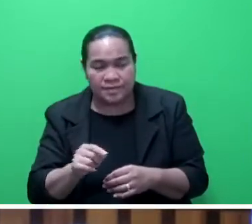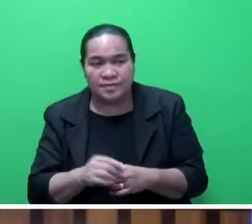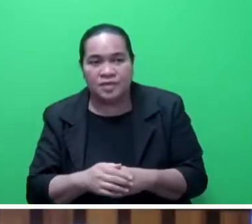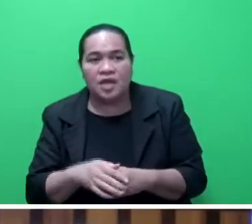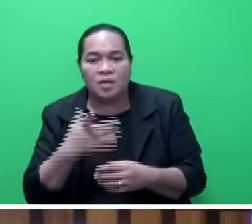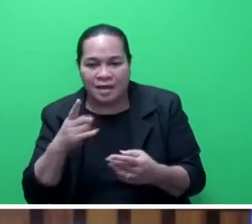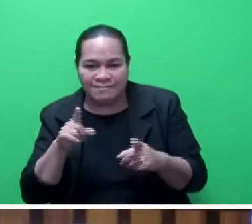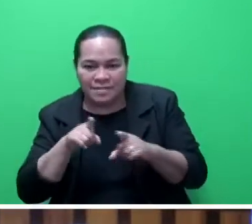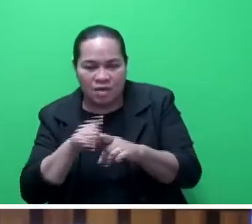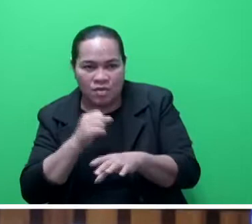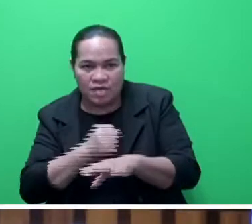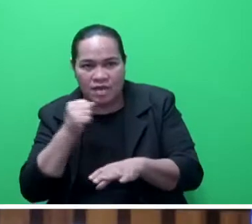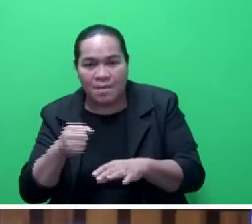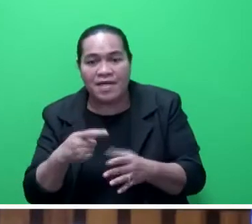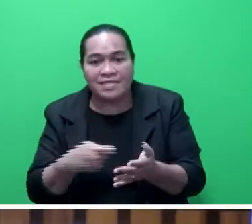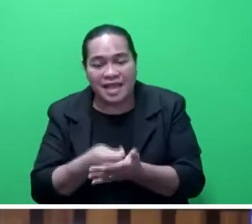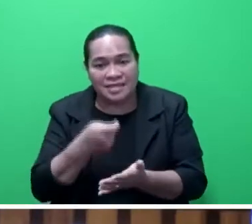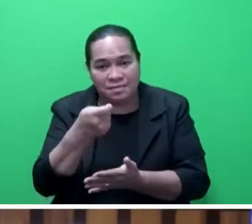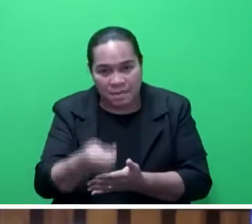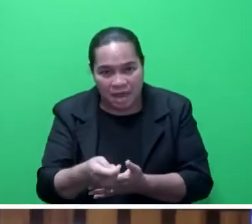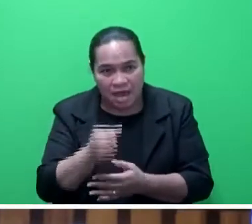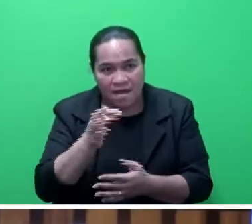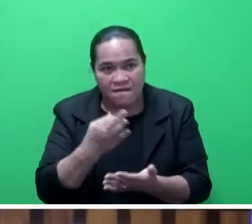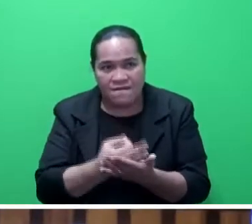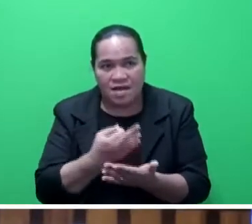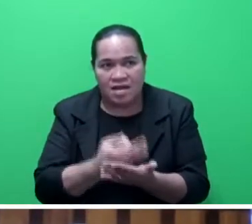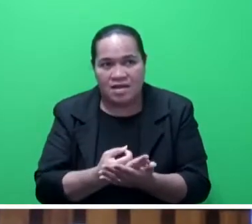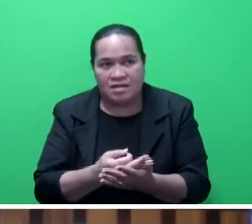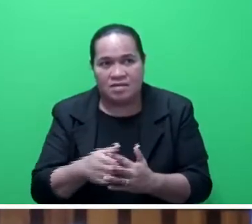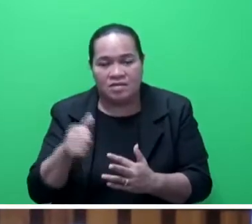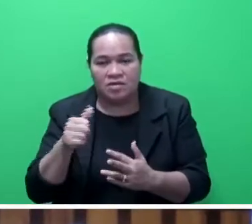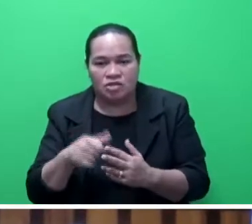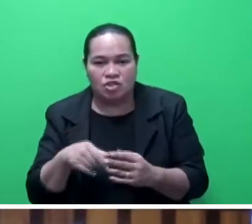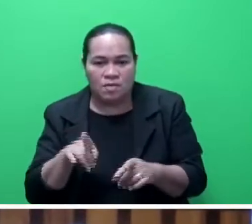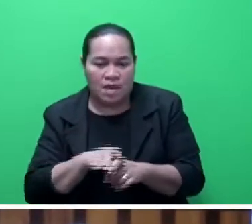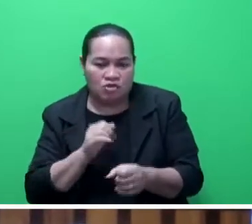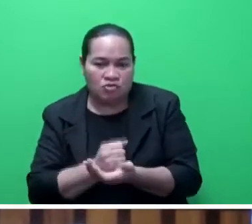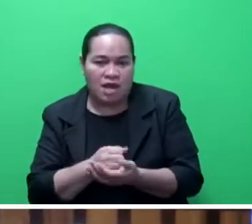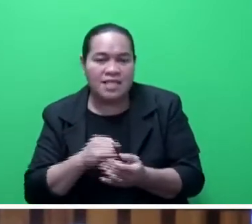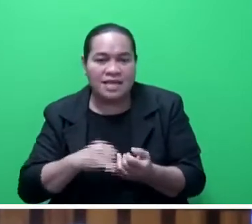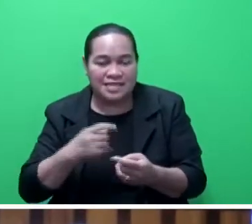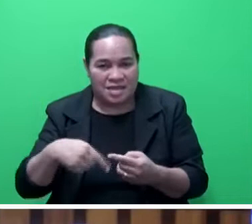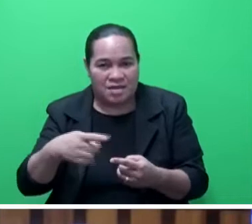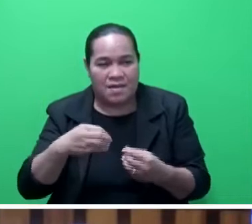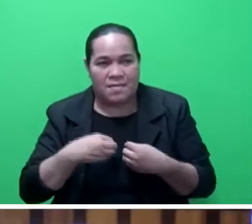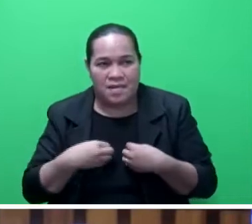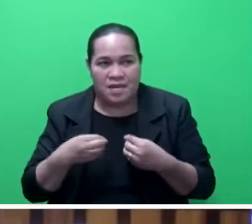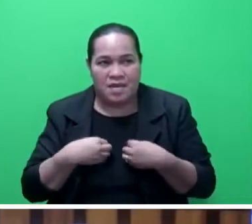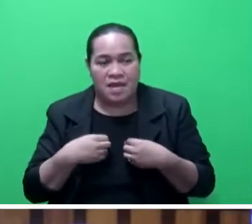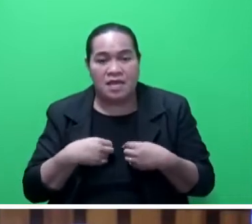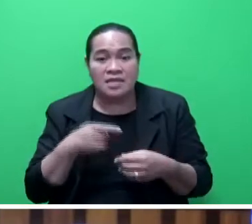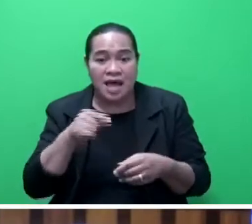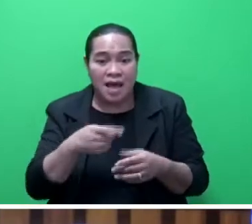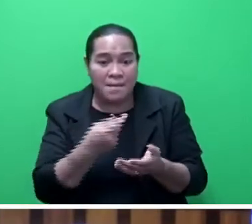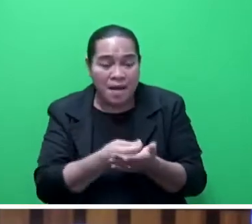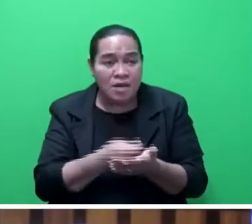on government and taxpayer funds and is the right way to become a healthy and sustainable business. The remaining $60 million will go towards the